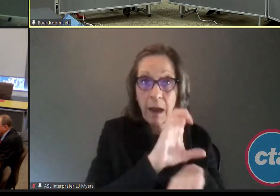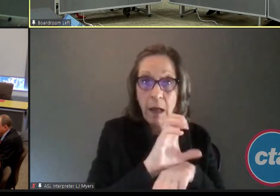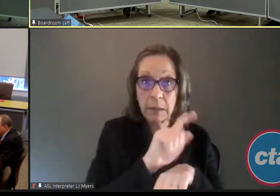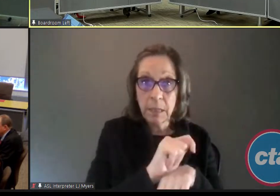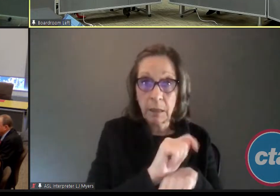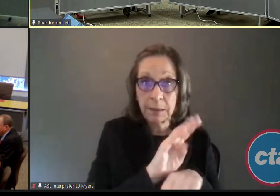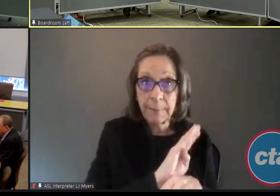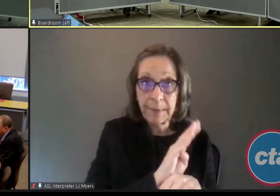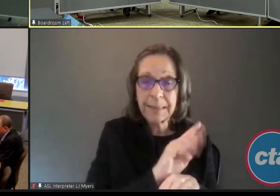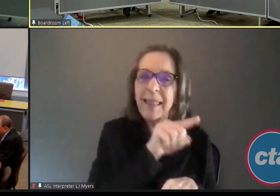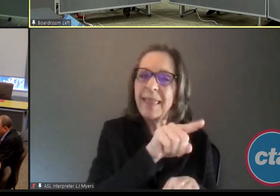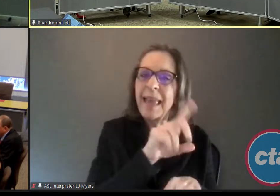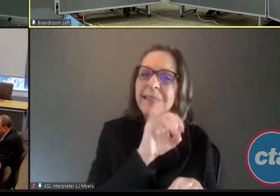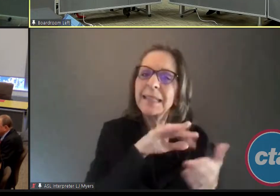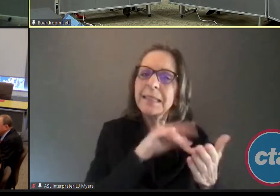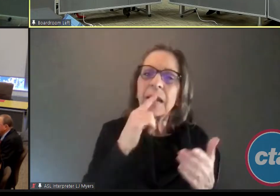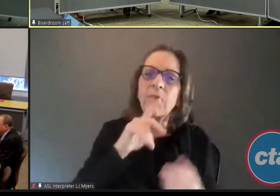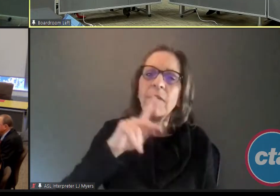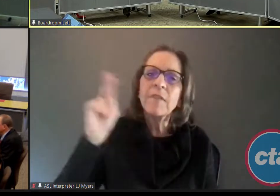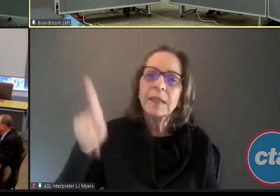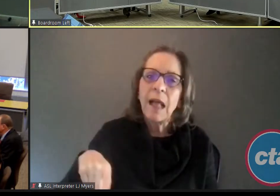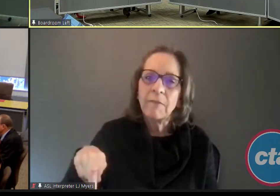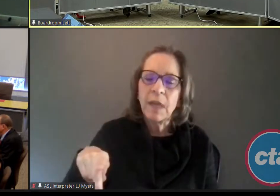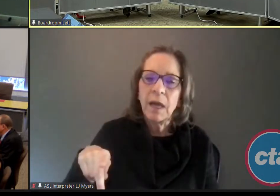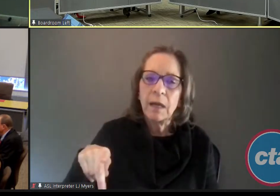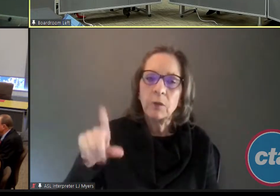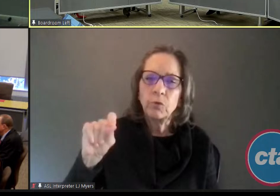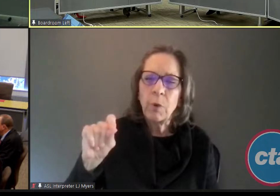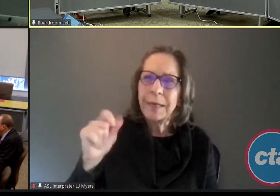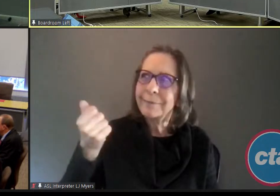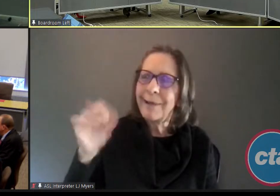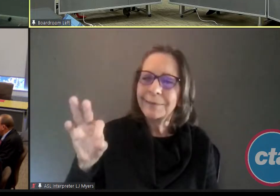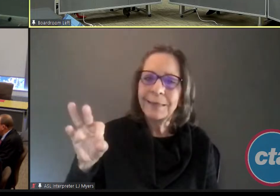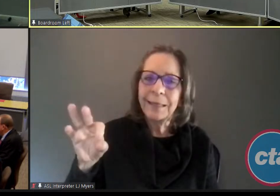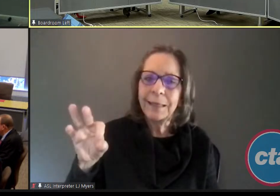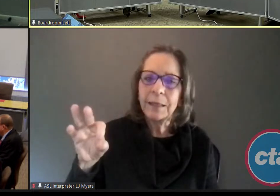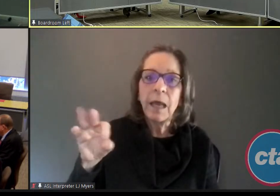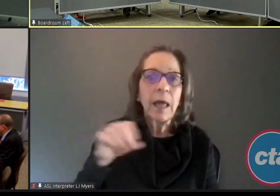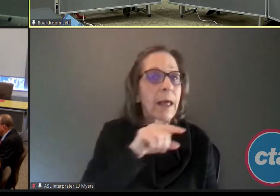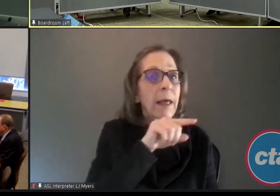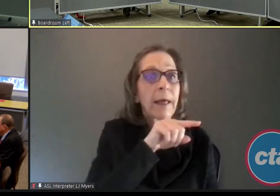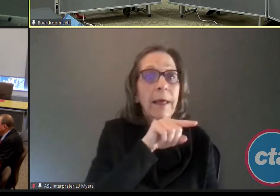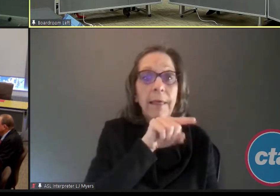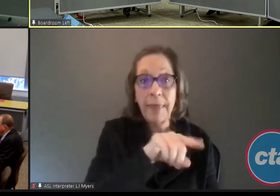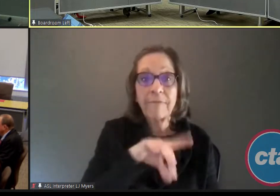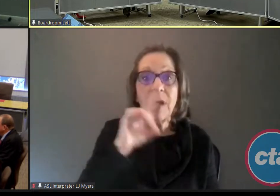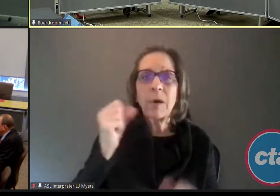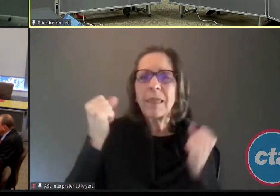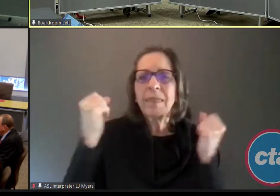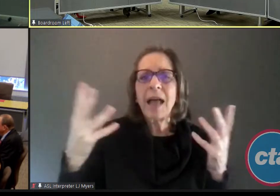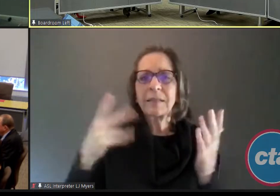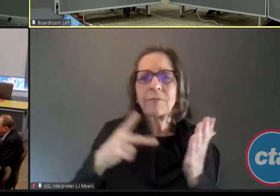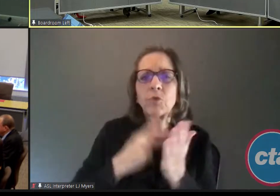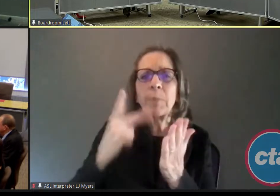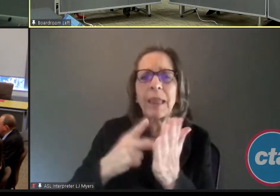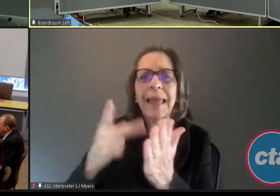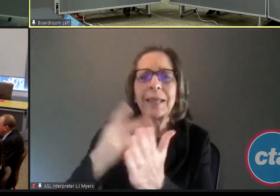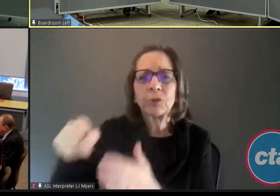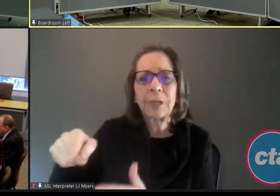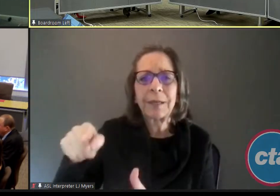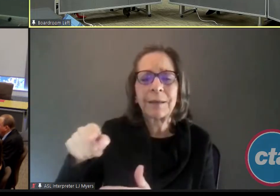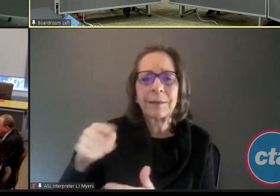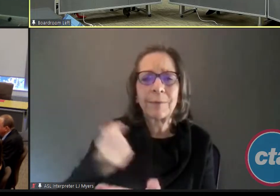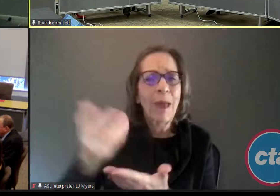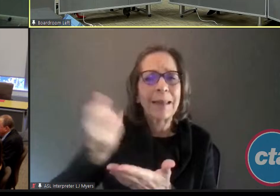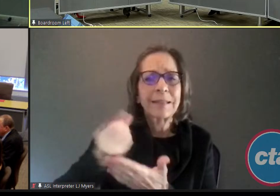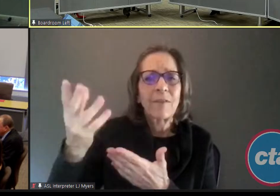in 2017 for Philadelphia. And one of the things that they found in Philadelphia was there's a lot of duplication that had been going